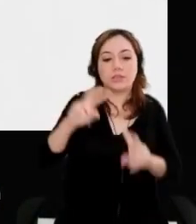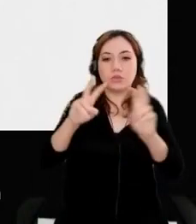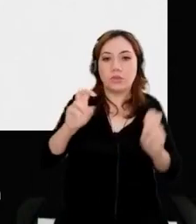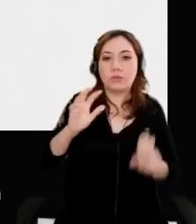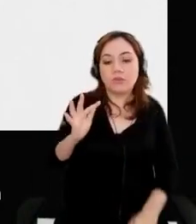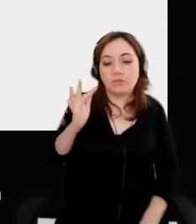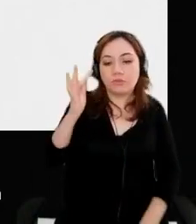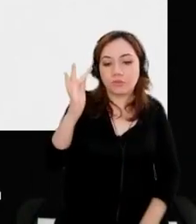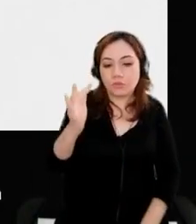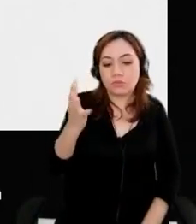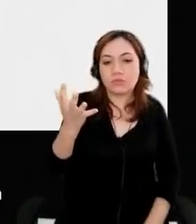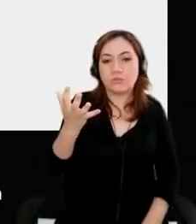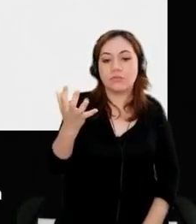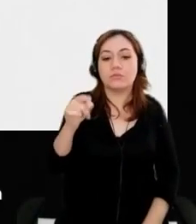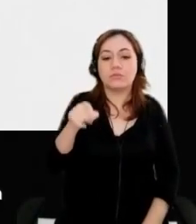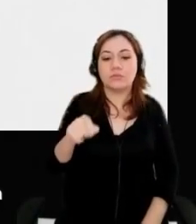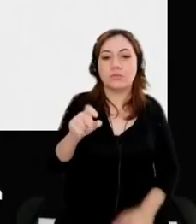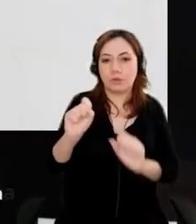Can you go to the next slide, please?